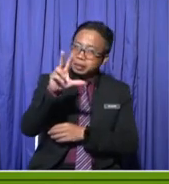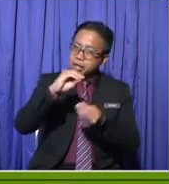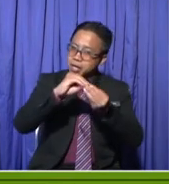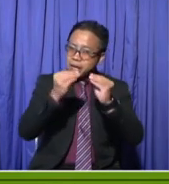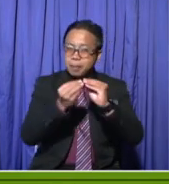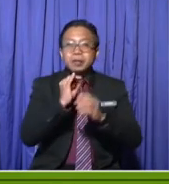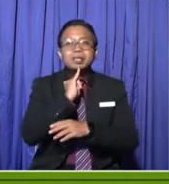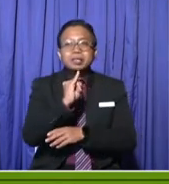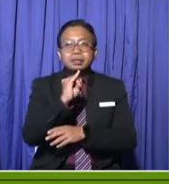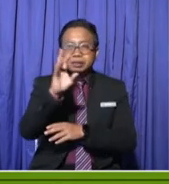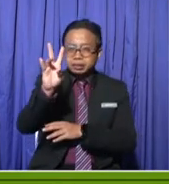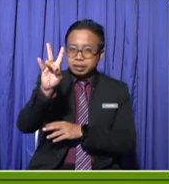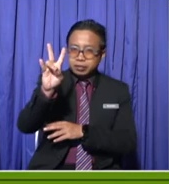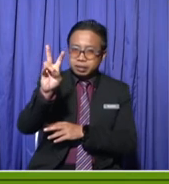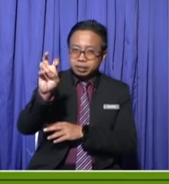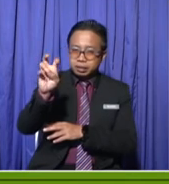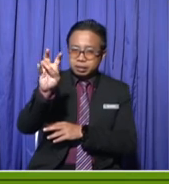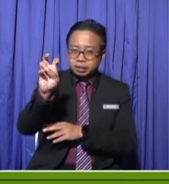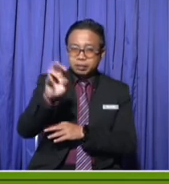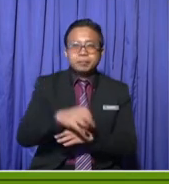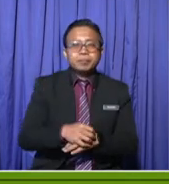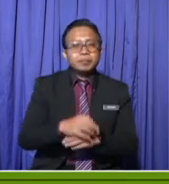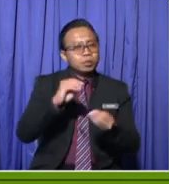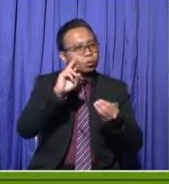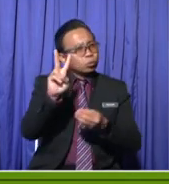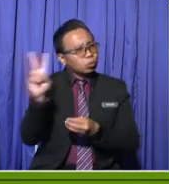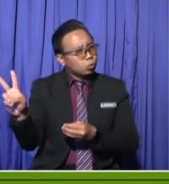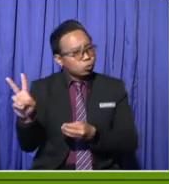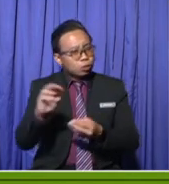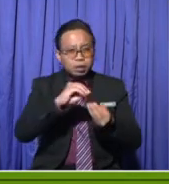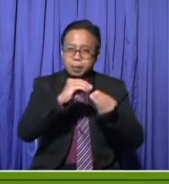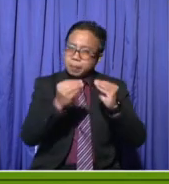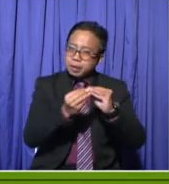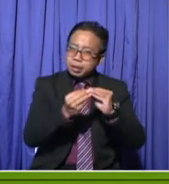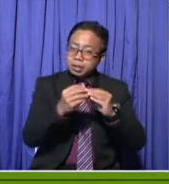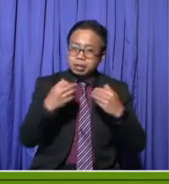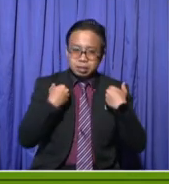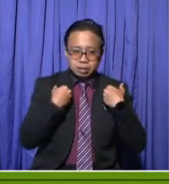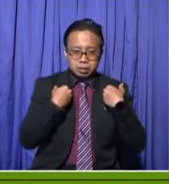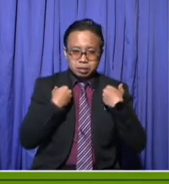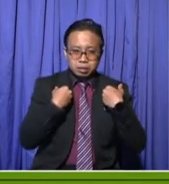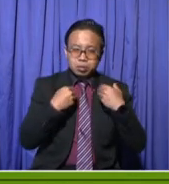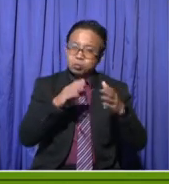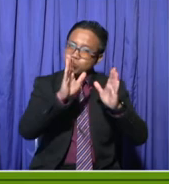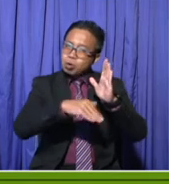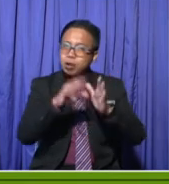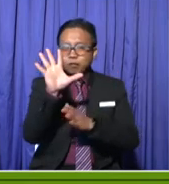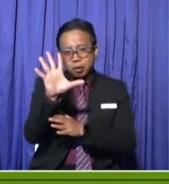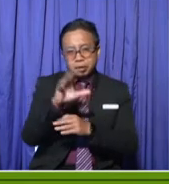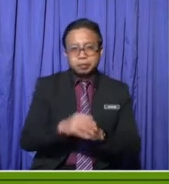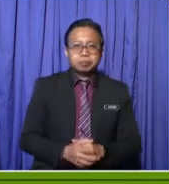is 70. Both numbers have differences of 5.